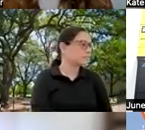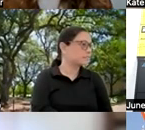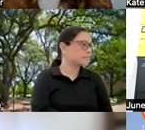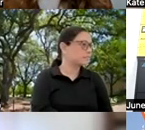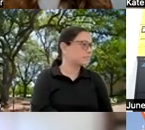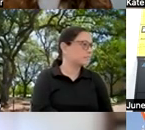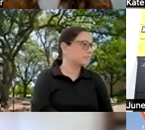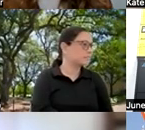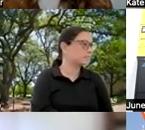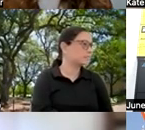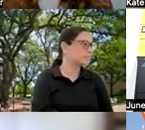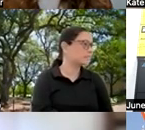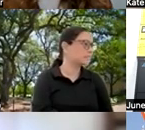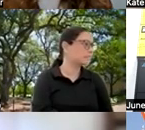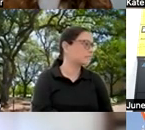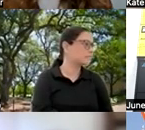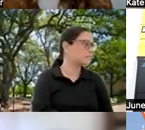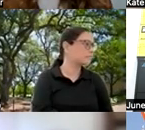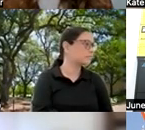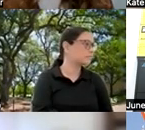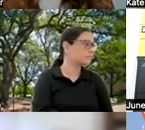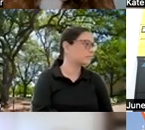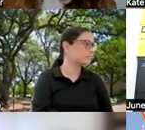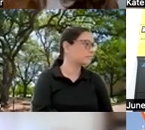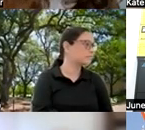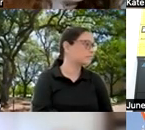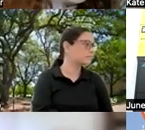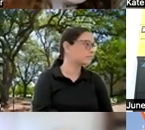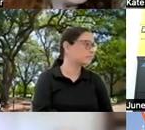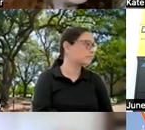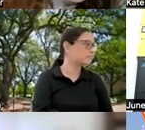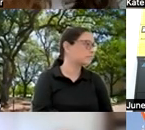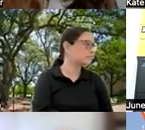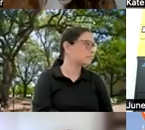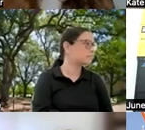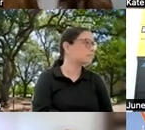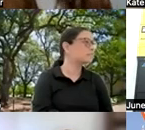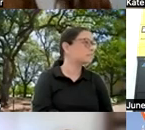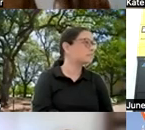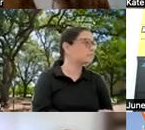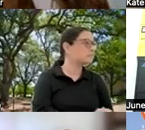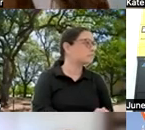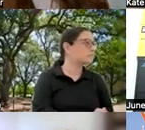specific category that we're honing in on? I'm just trying to make sure I understand. Okay.